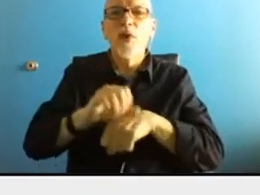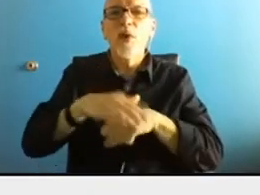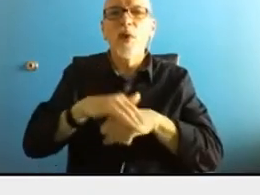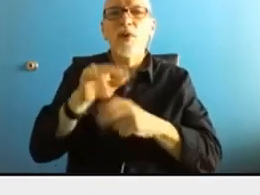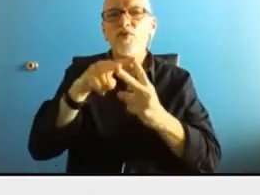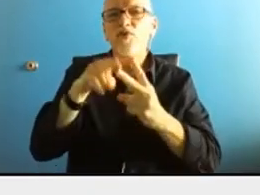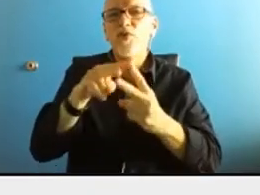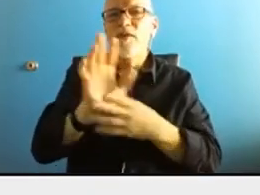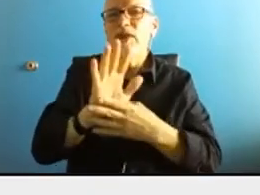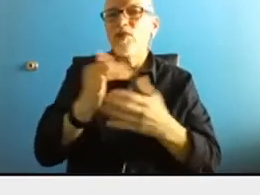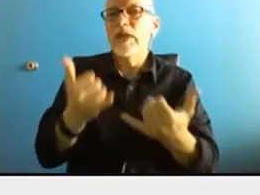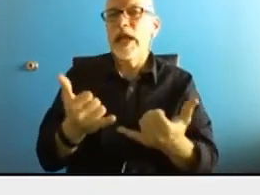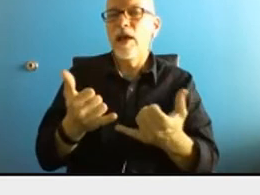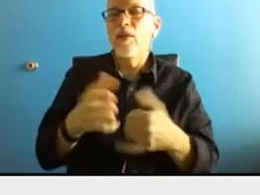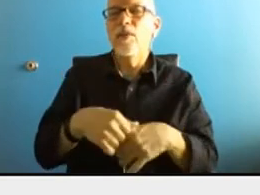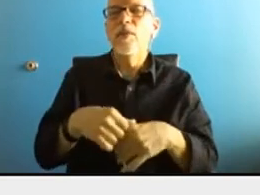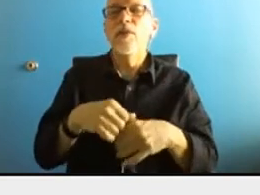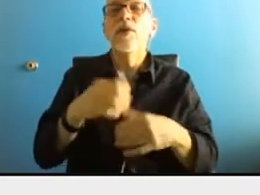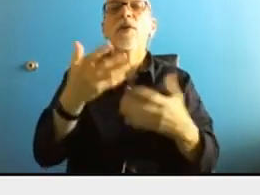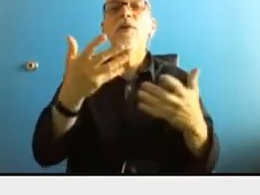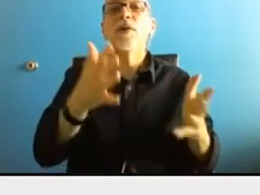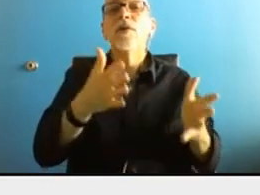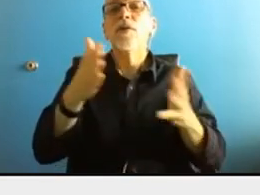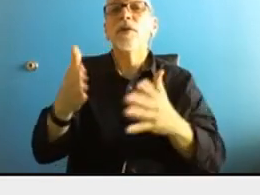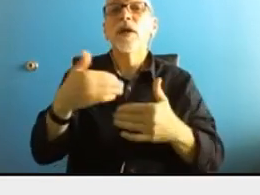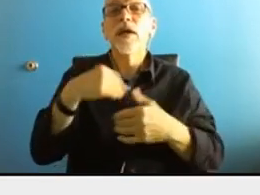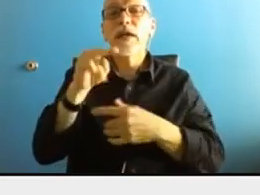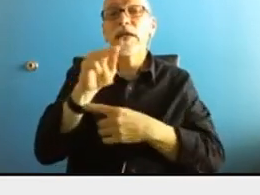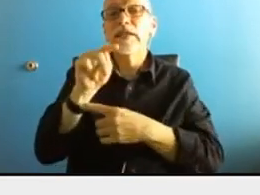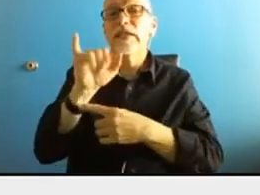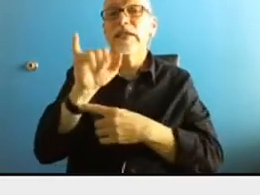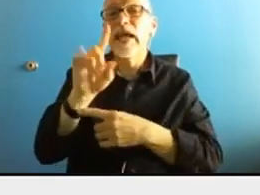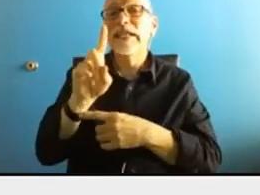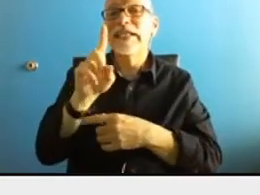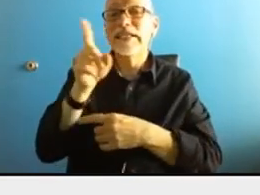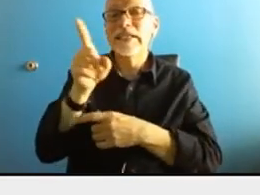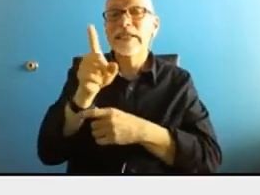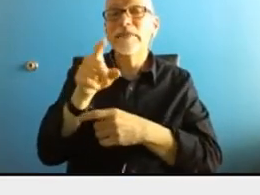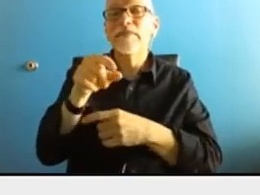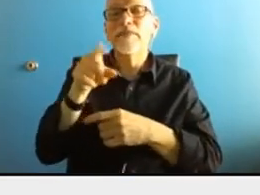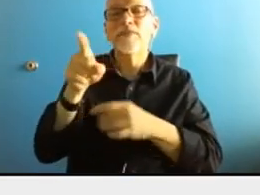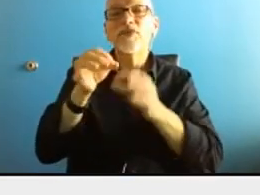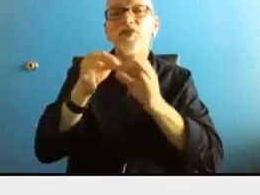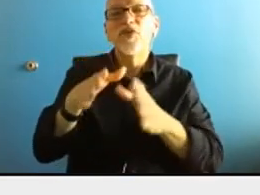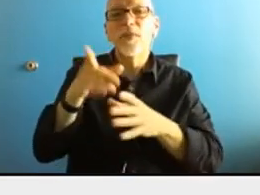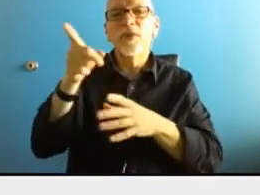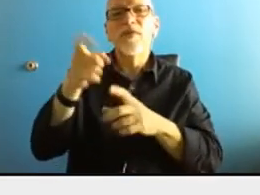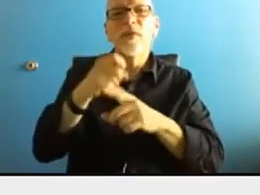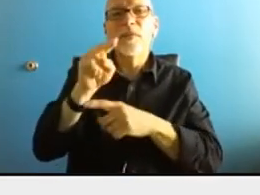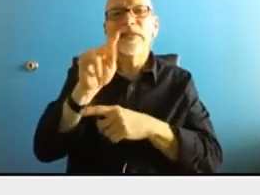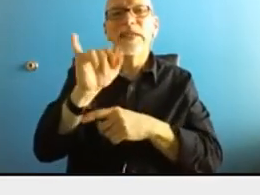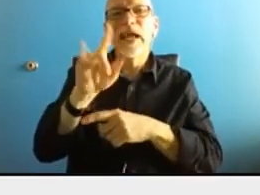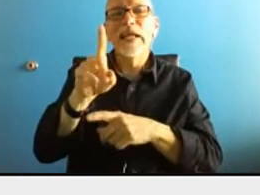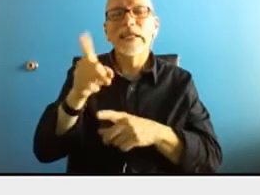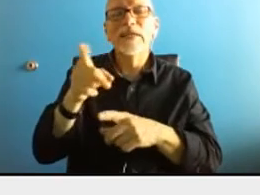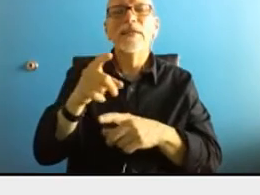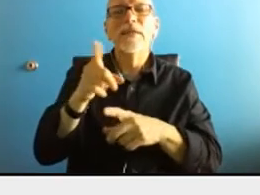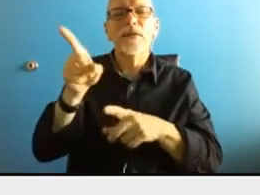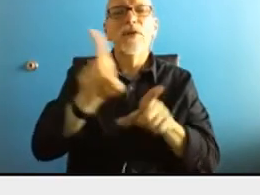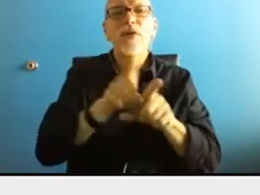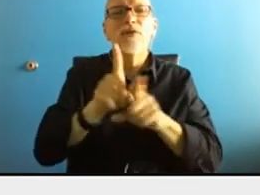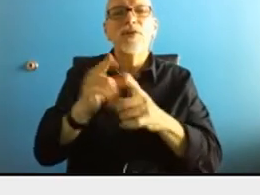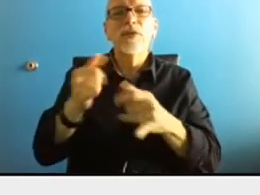now. And then there are NTID, the interpreter was from NTID. They are also working on